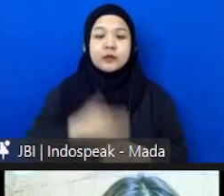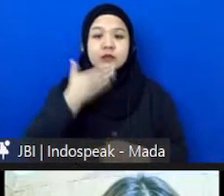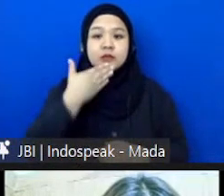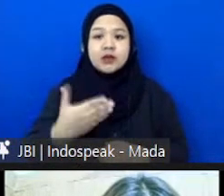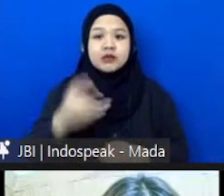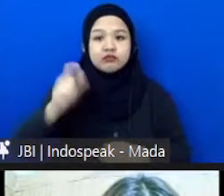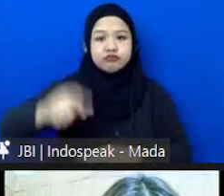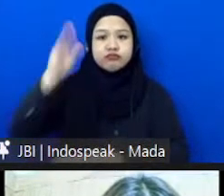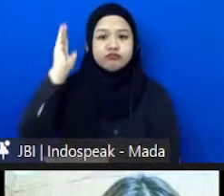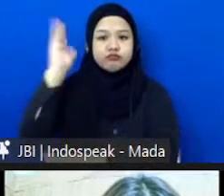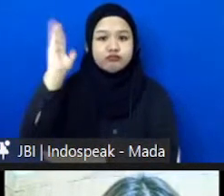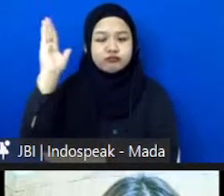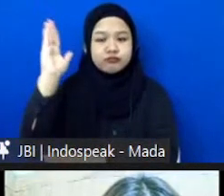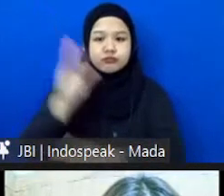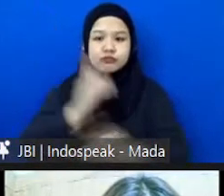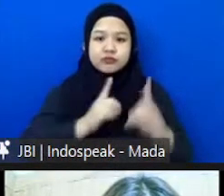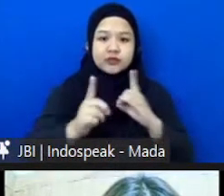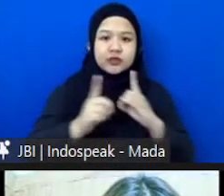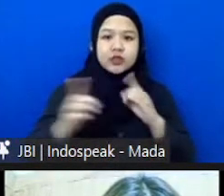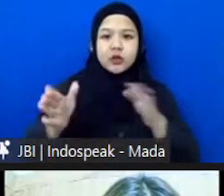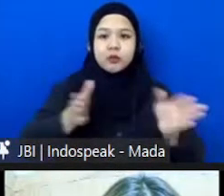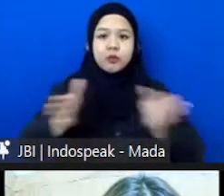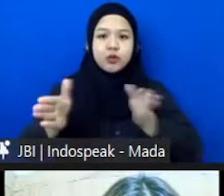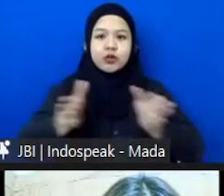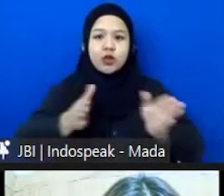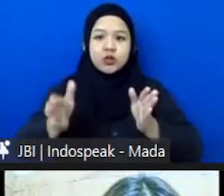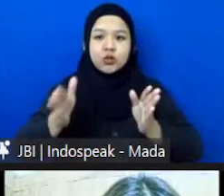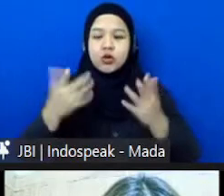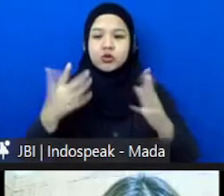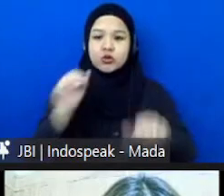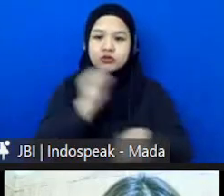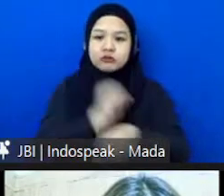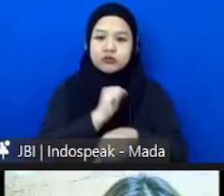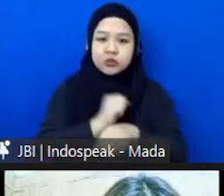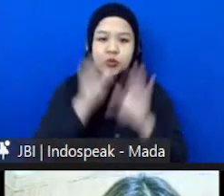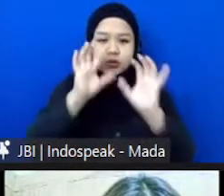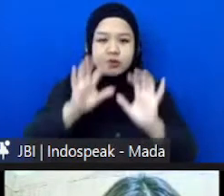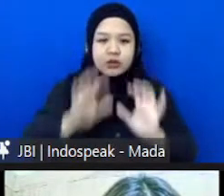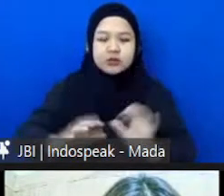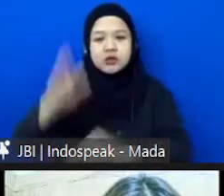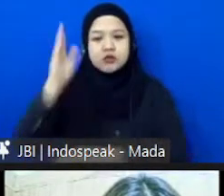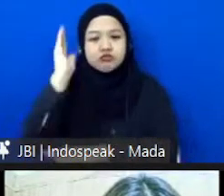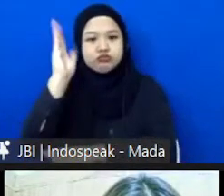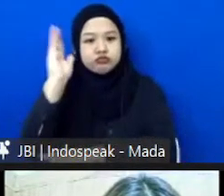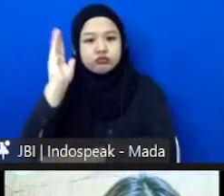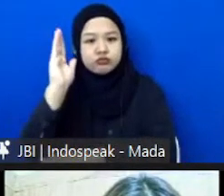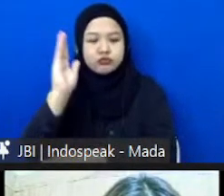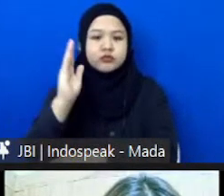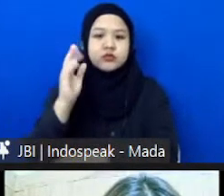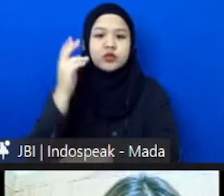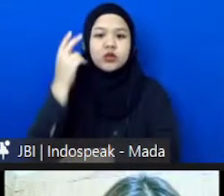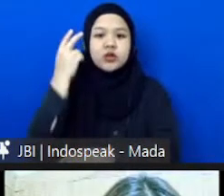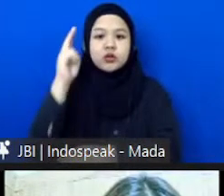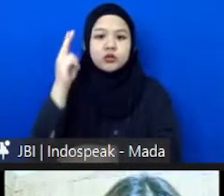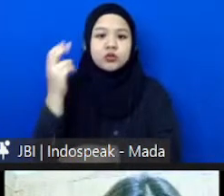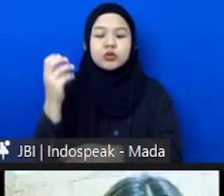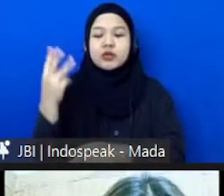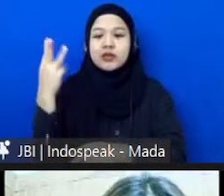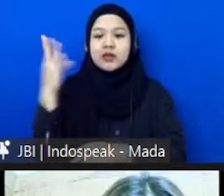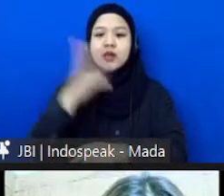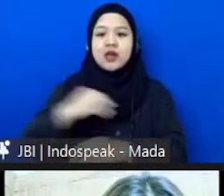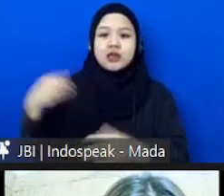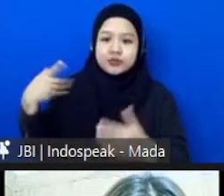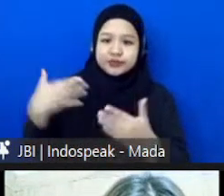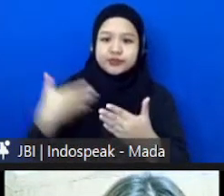the discussant and chairs who's done an incredible job and presenting their important work and in the past 3 days.